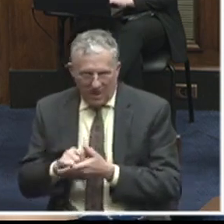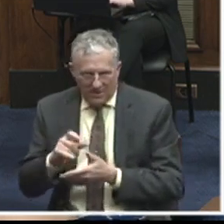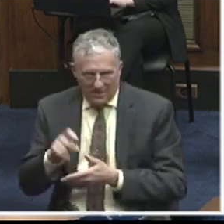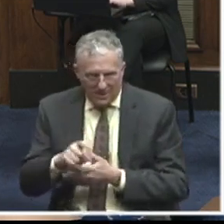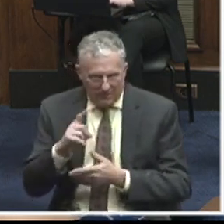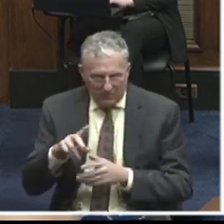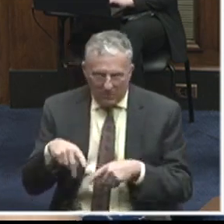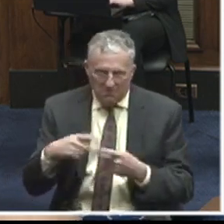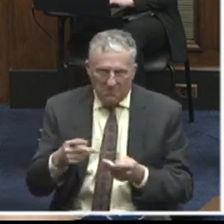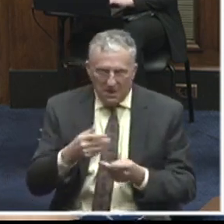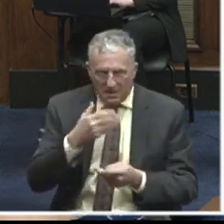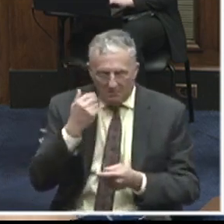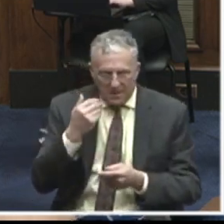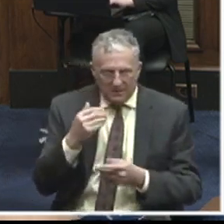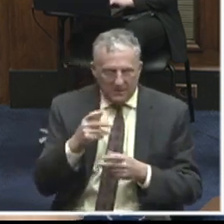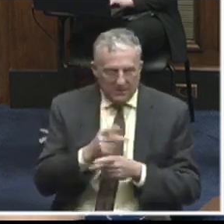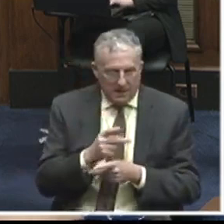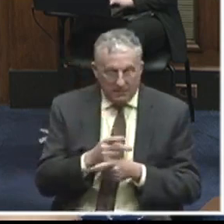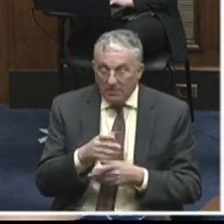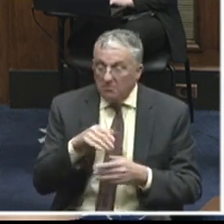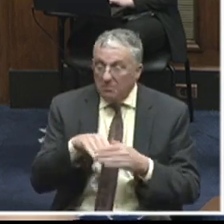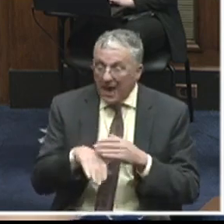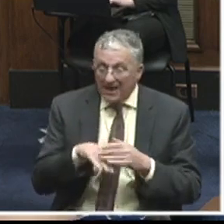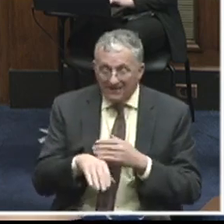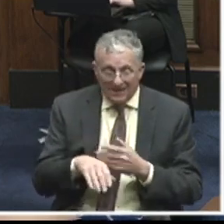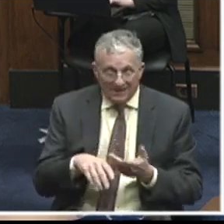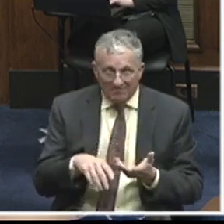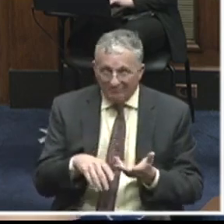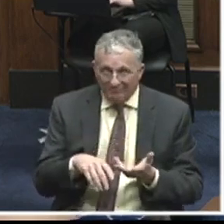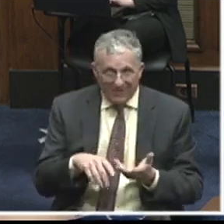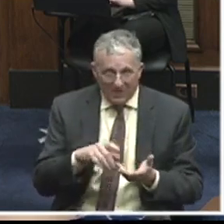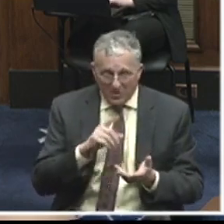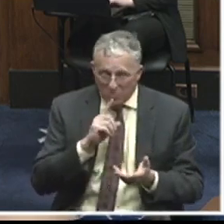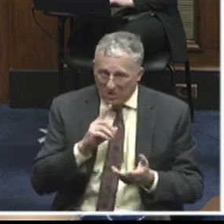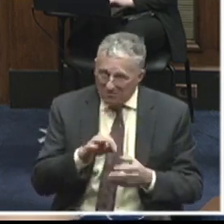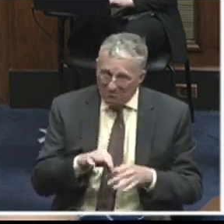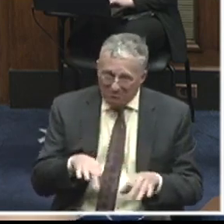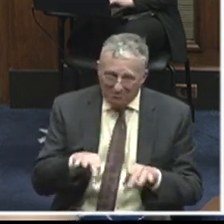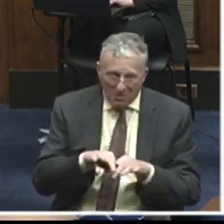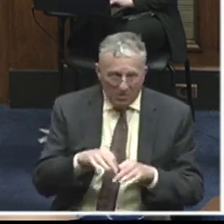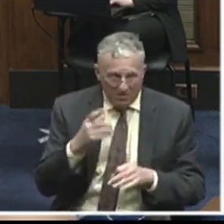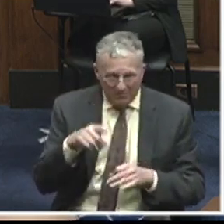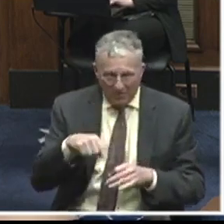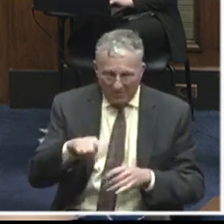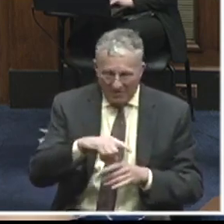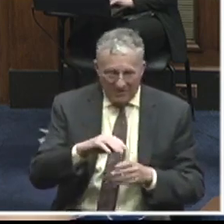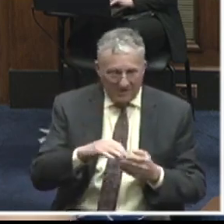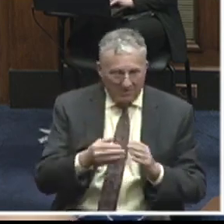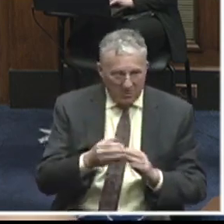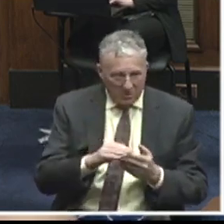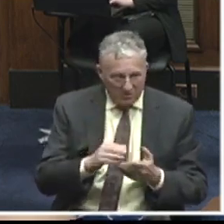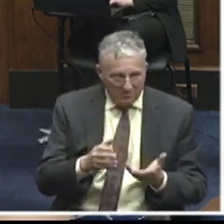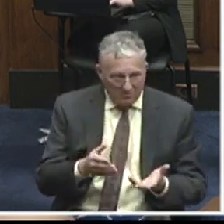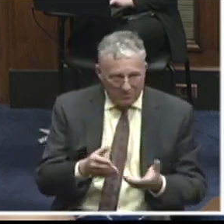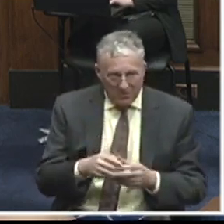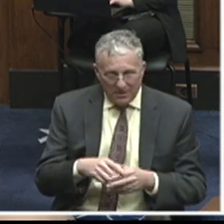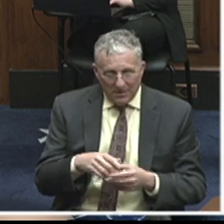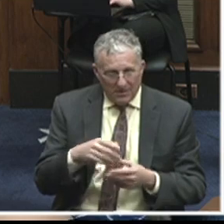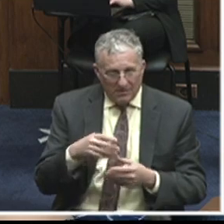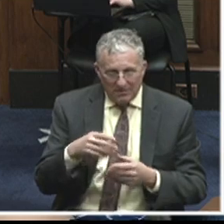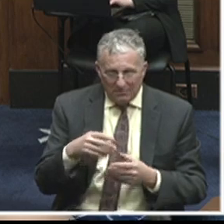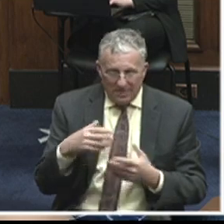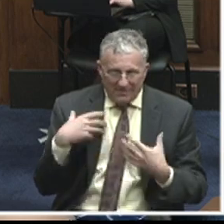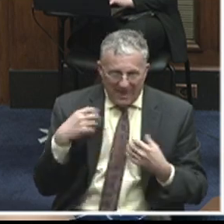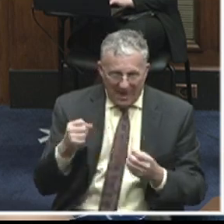provide the best care. But access is so incredibly important, especially for these communities, because we know that these health